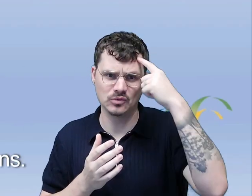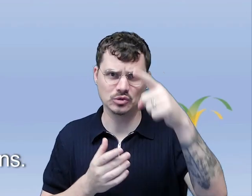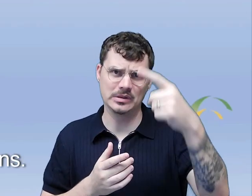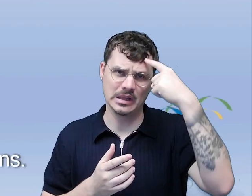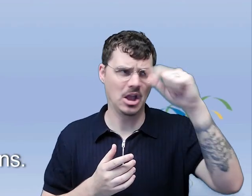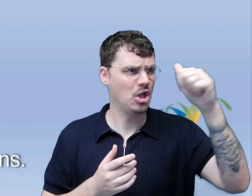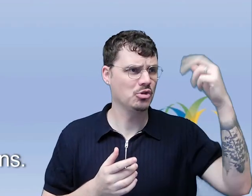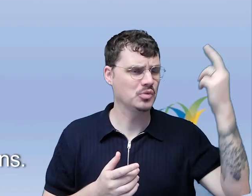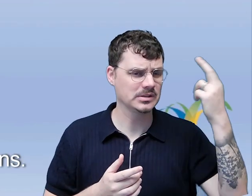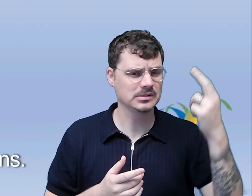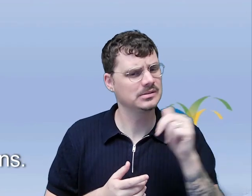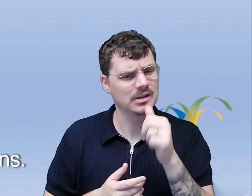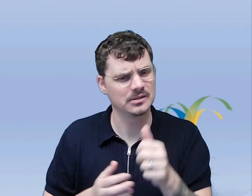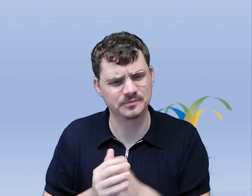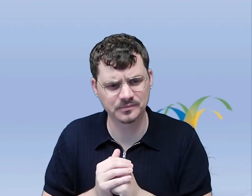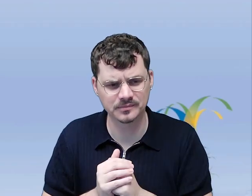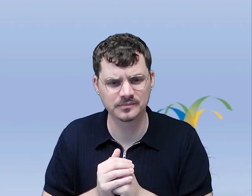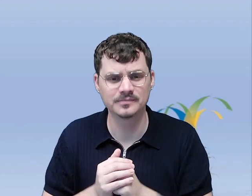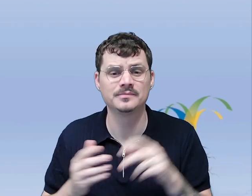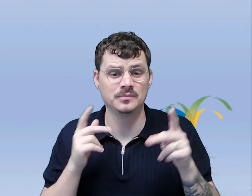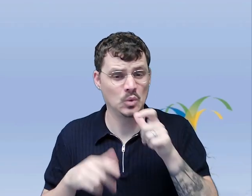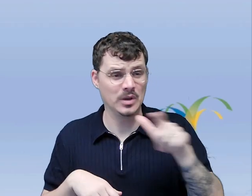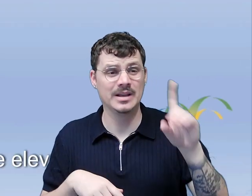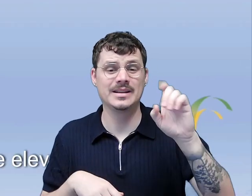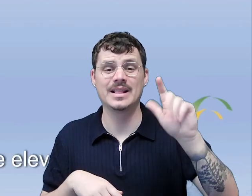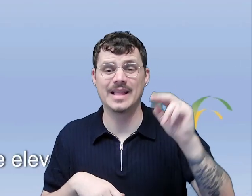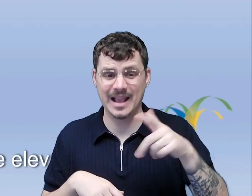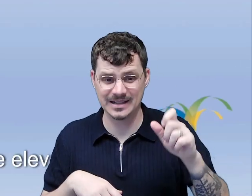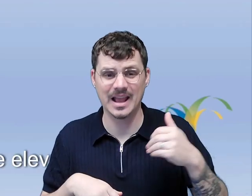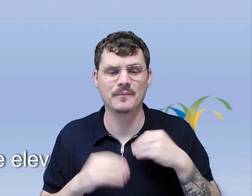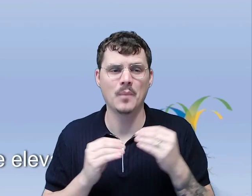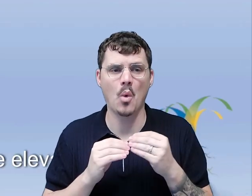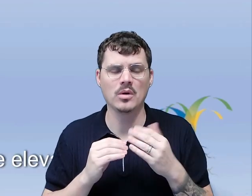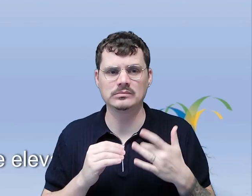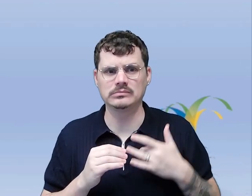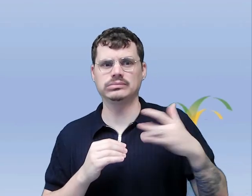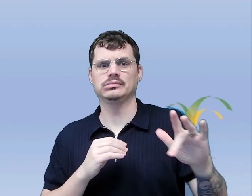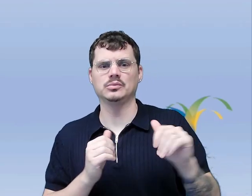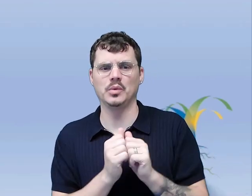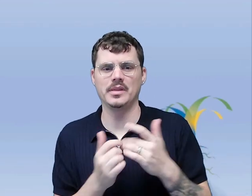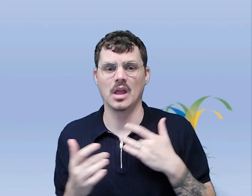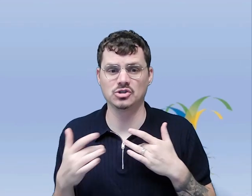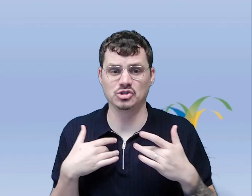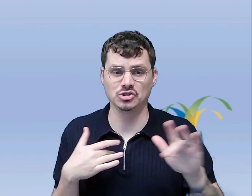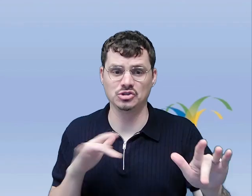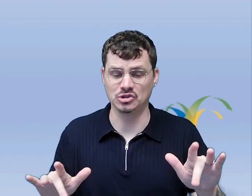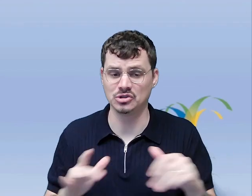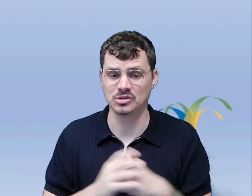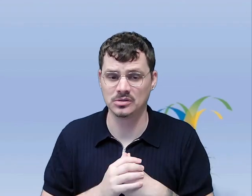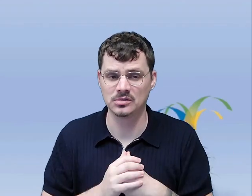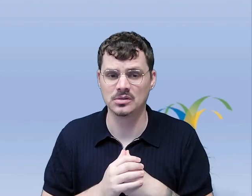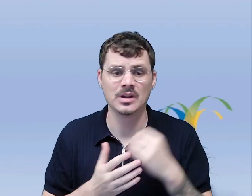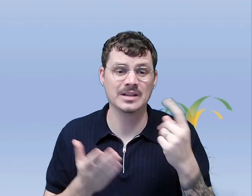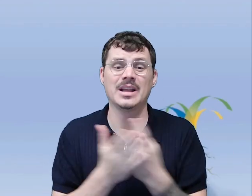not necessarily for other reasons. People with DeLange syndrome have elevated sensitivity to touch, and